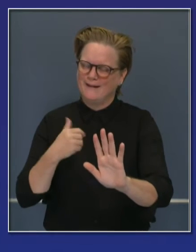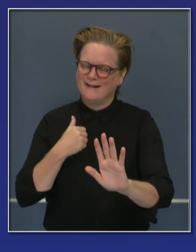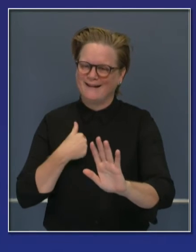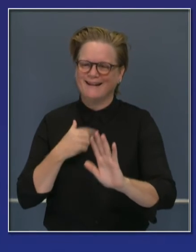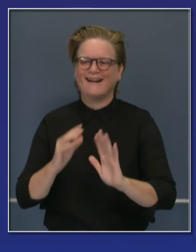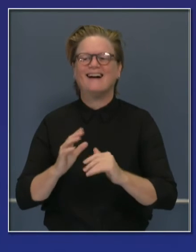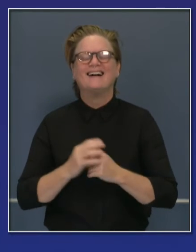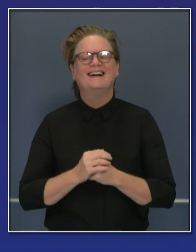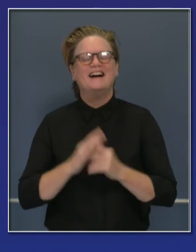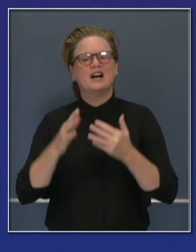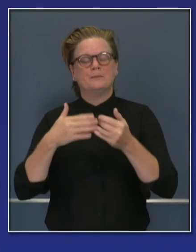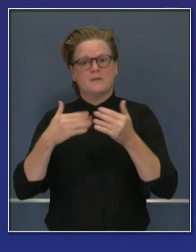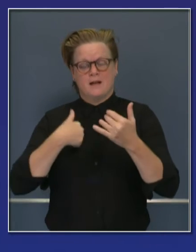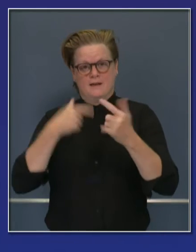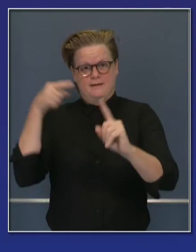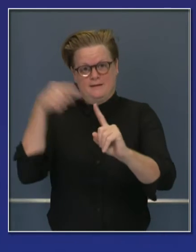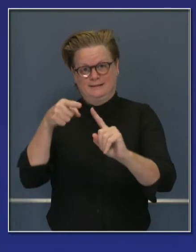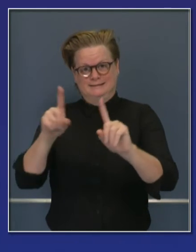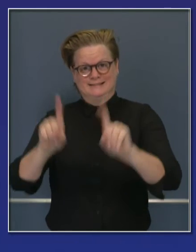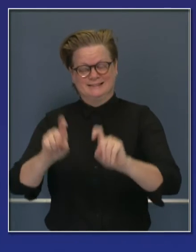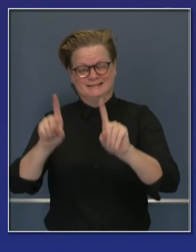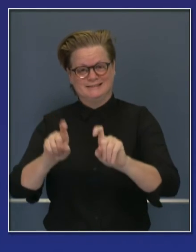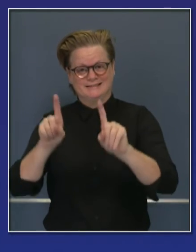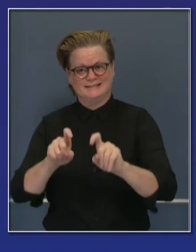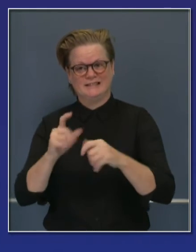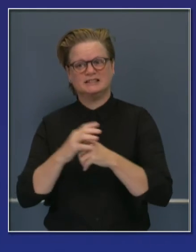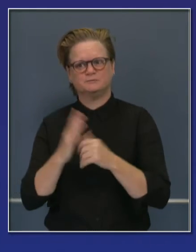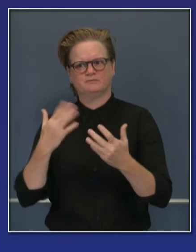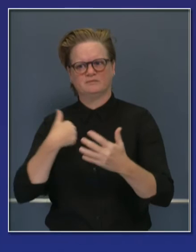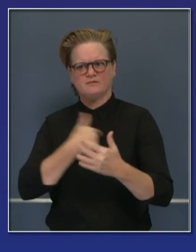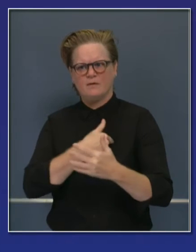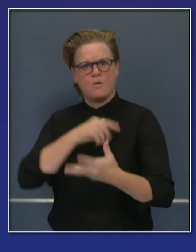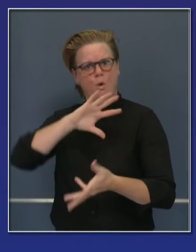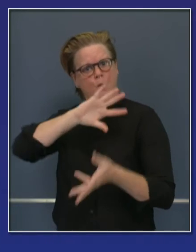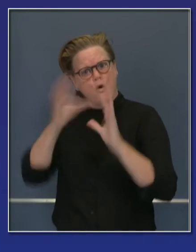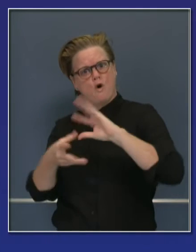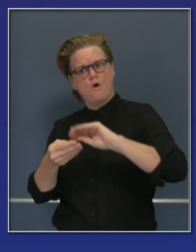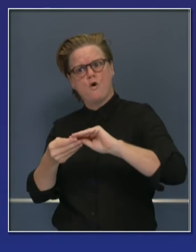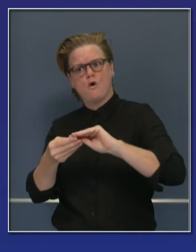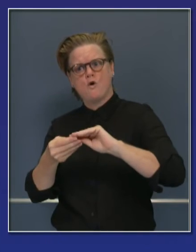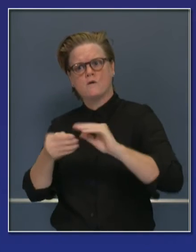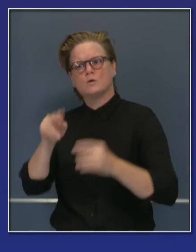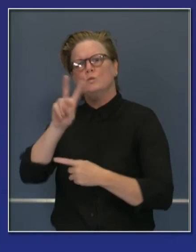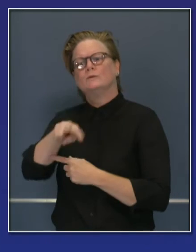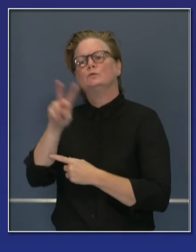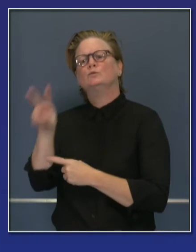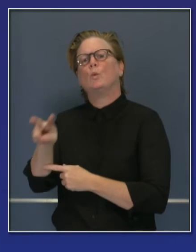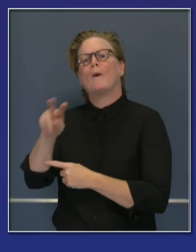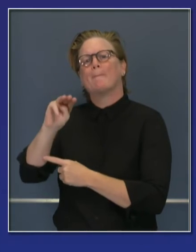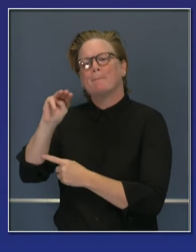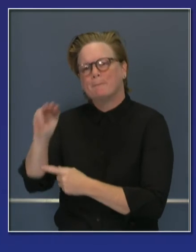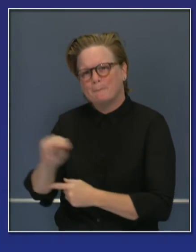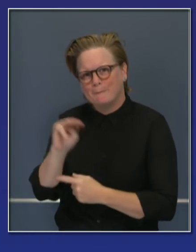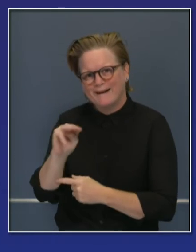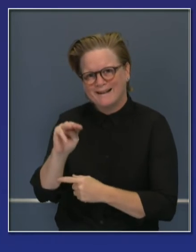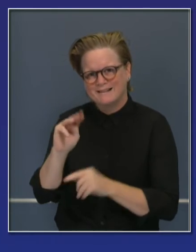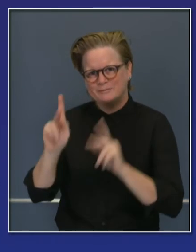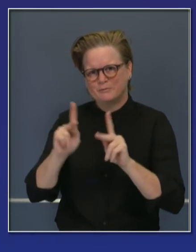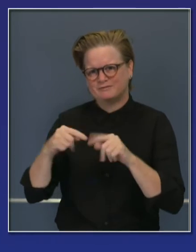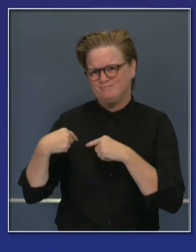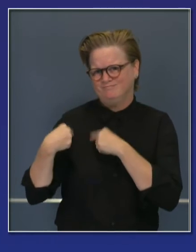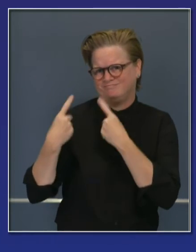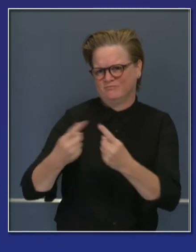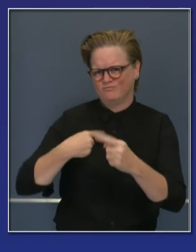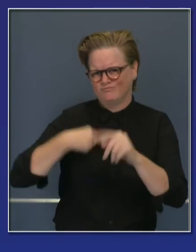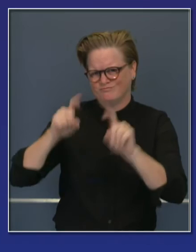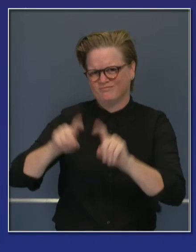to test a little over 22 million people. Again, not where we need to be per capita. I recognize that. And that was all part and